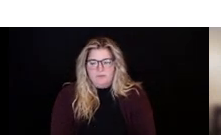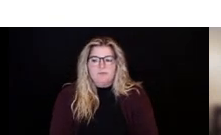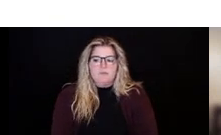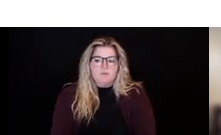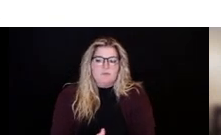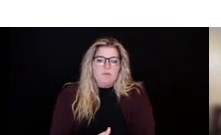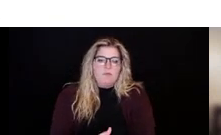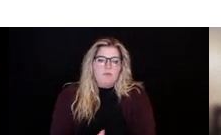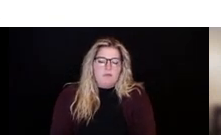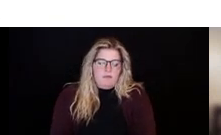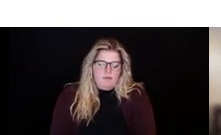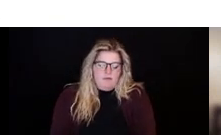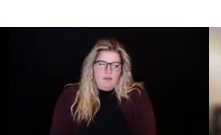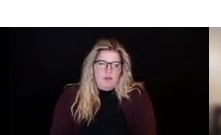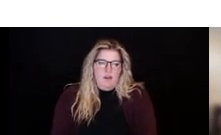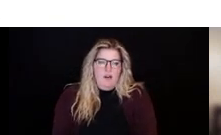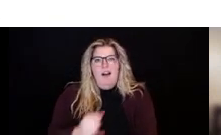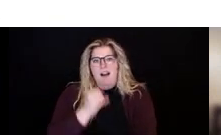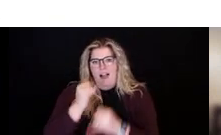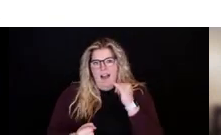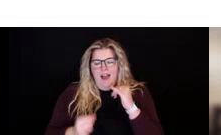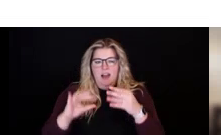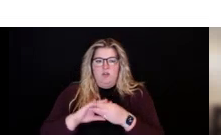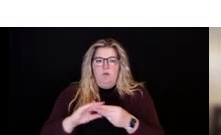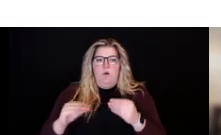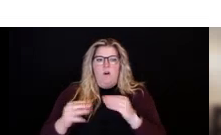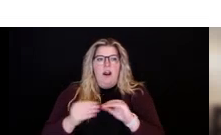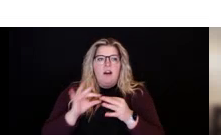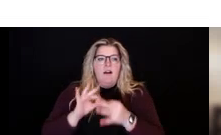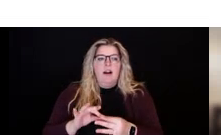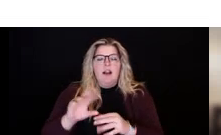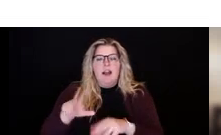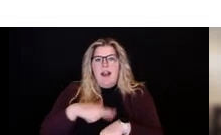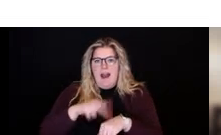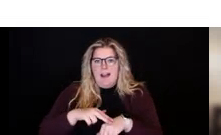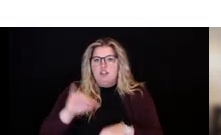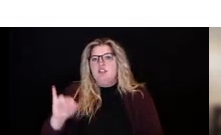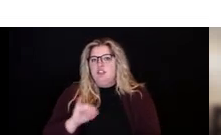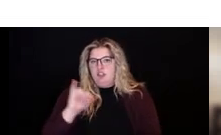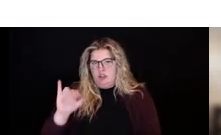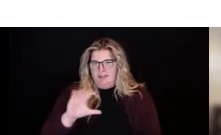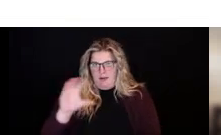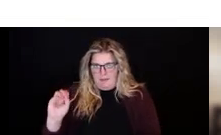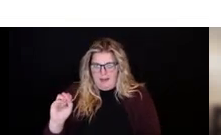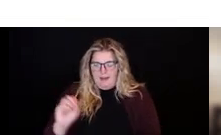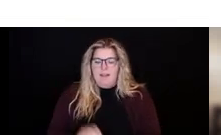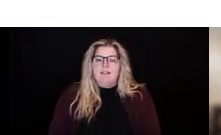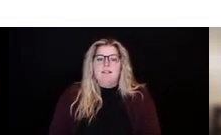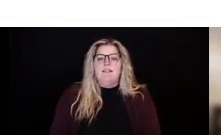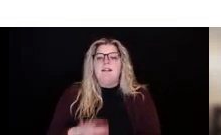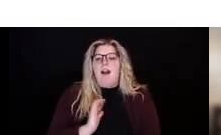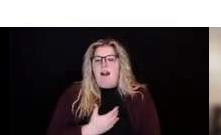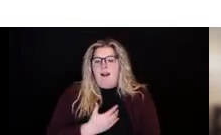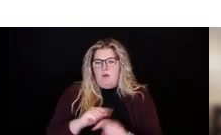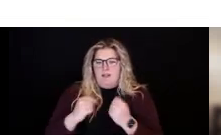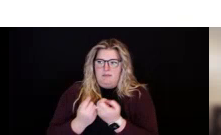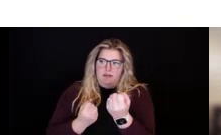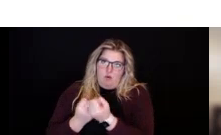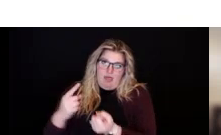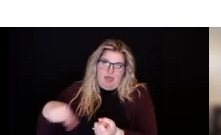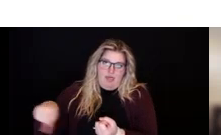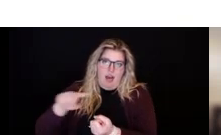So our final story here involves a national insurance provider that our team supported with a